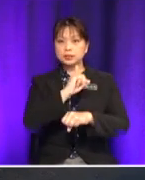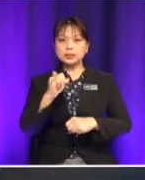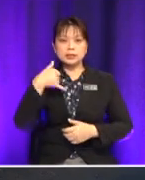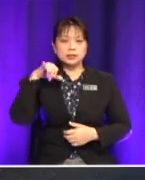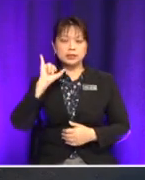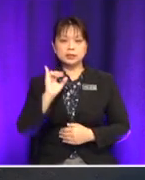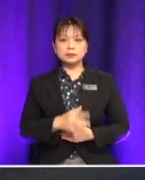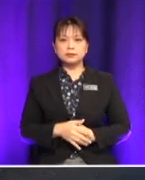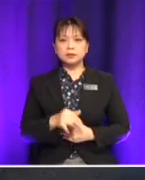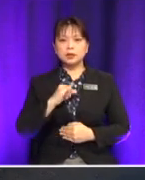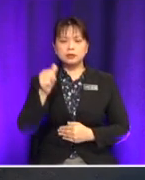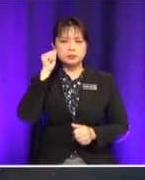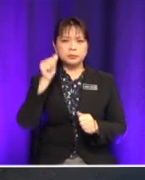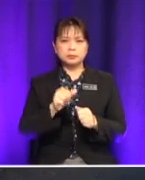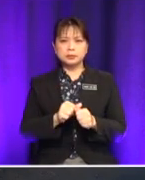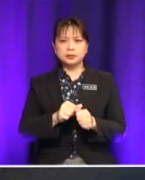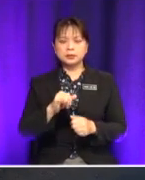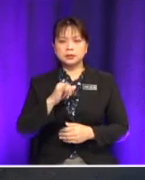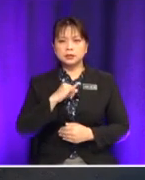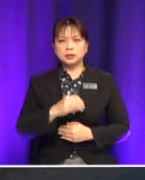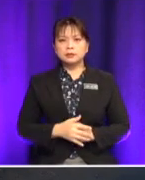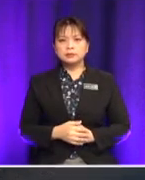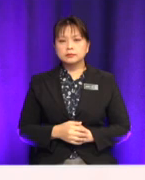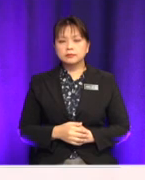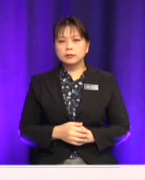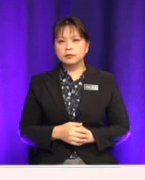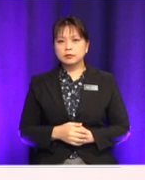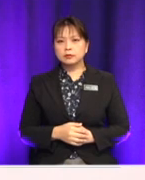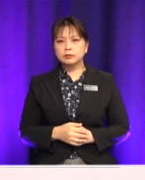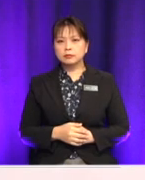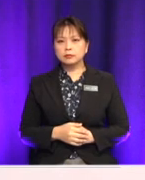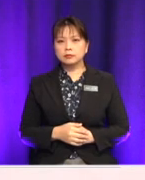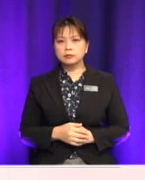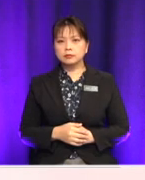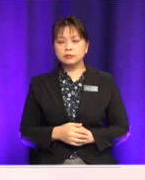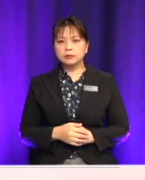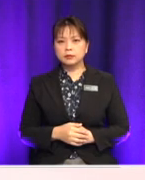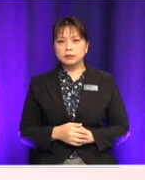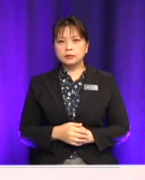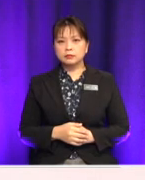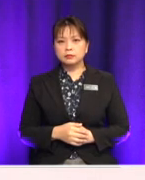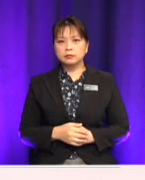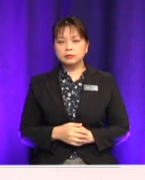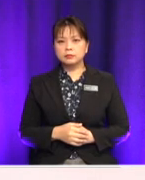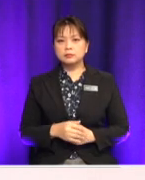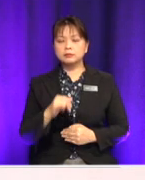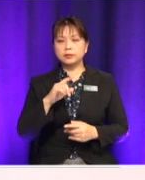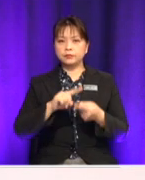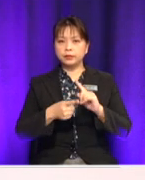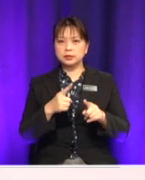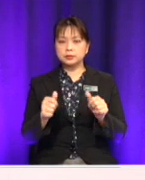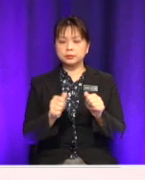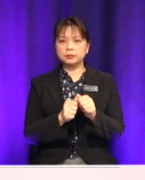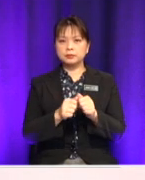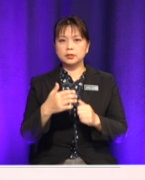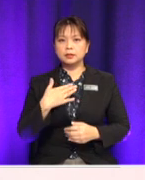I remember that I needed to check my inbox for my assignment notes. My friend reminded me